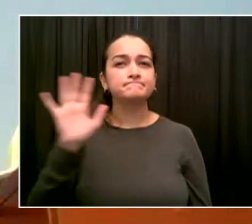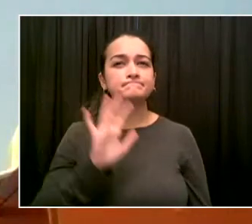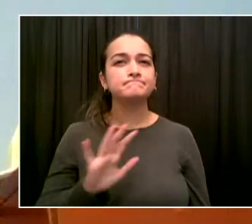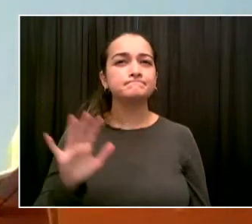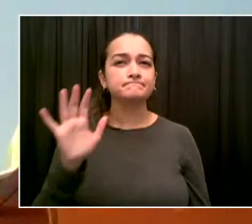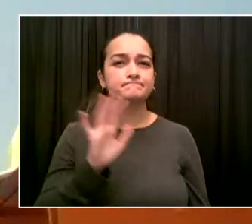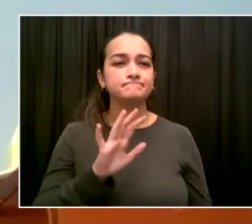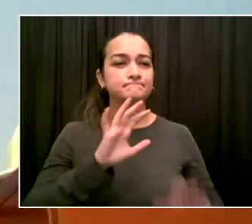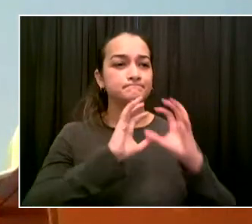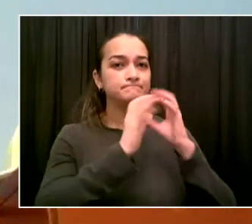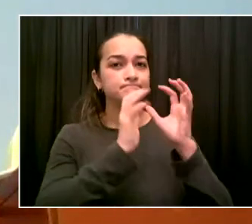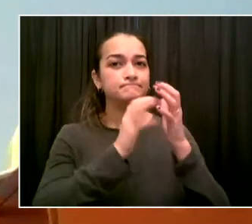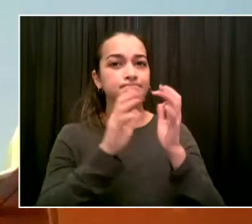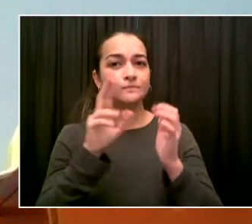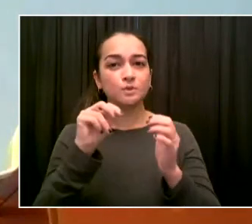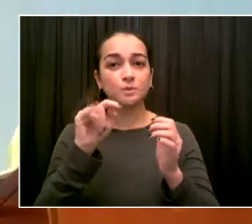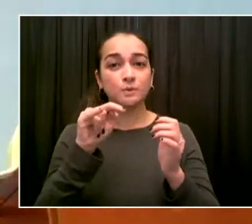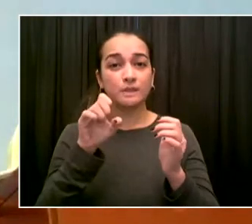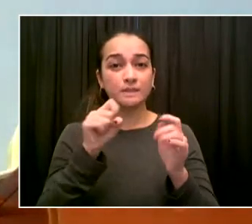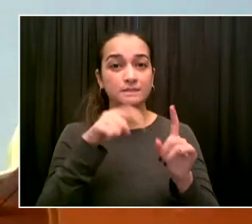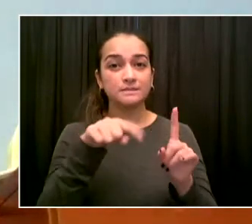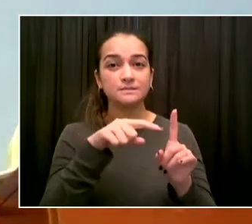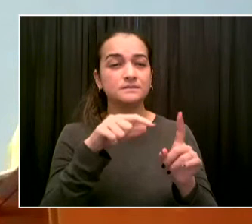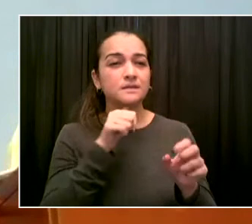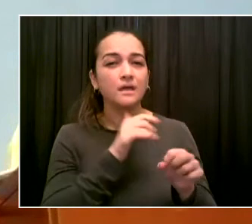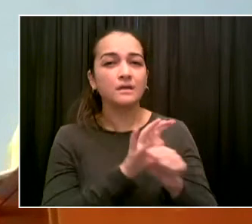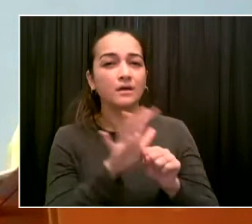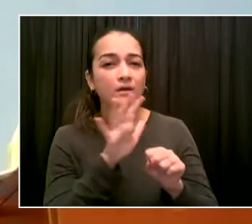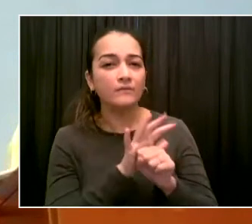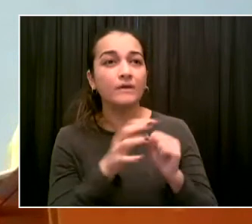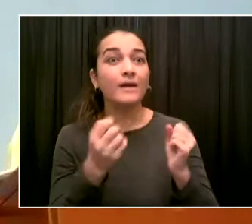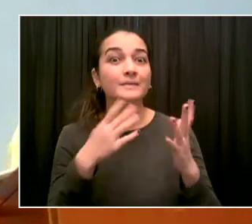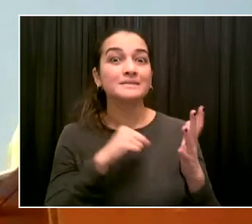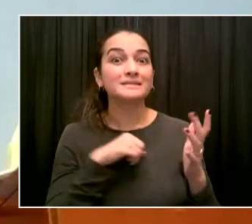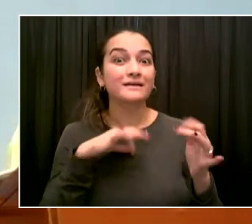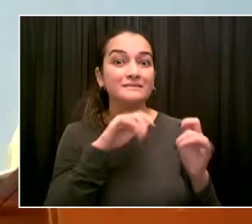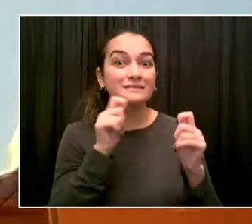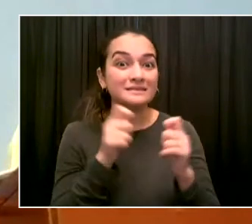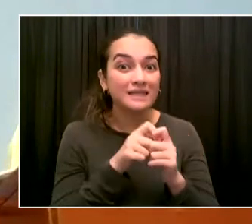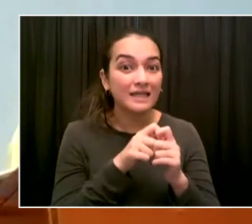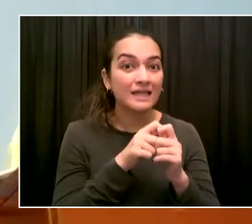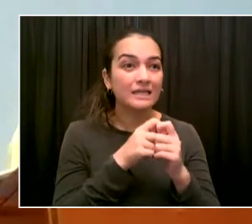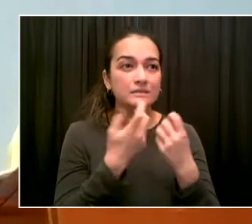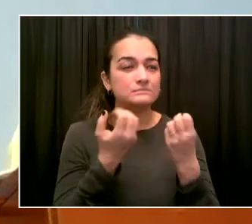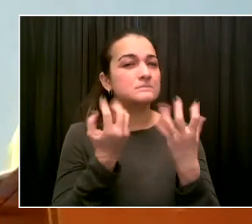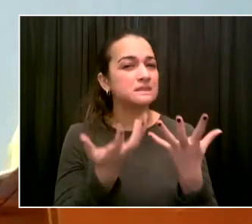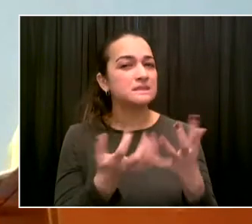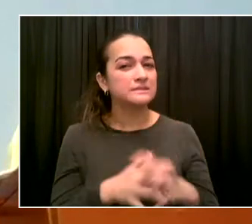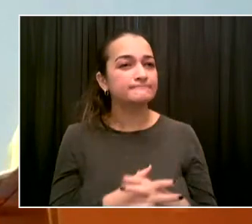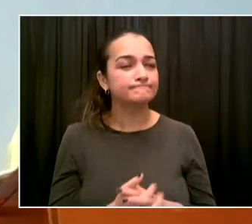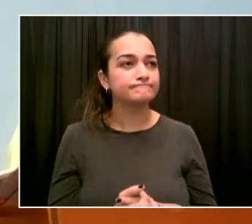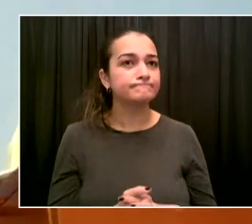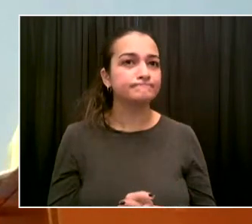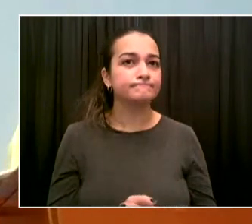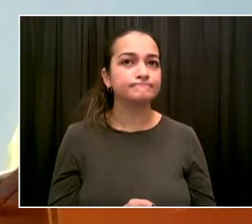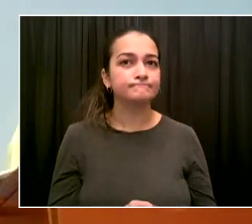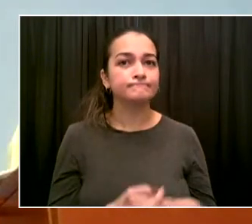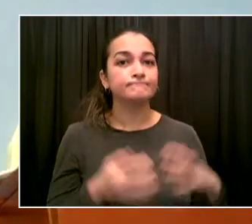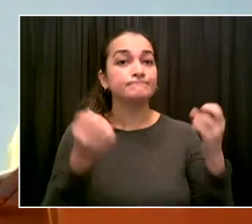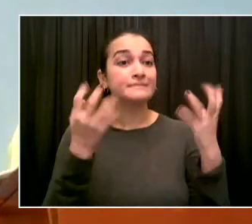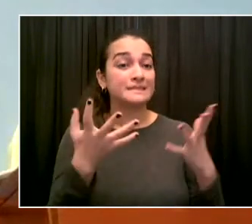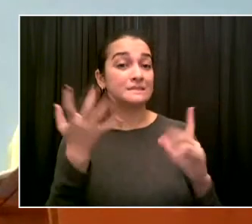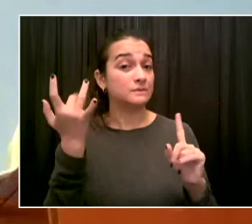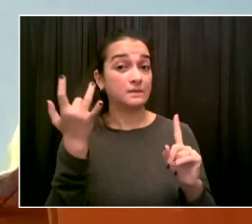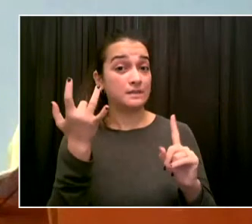I would just go with many units are understaffed, and I'll go back to the reason for that. the fact that just this morning